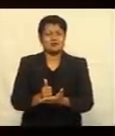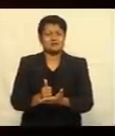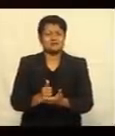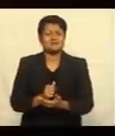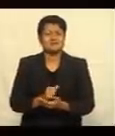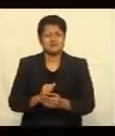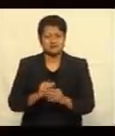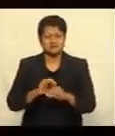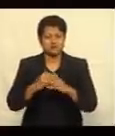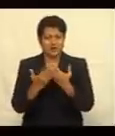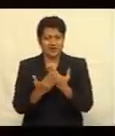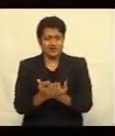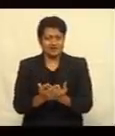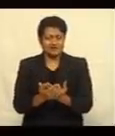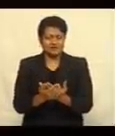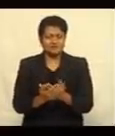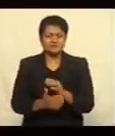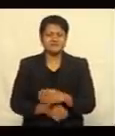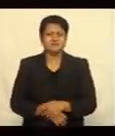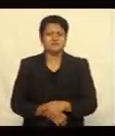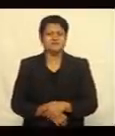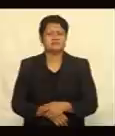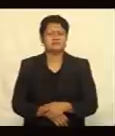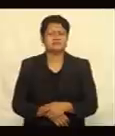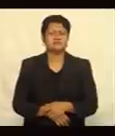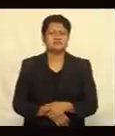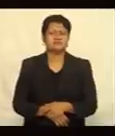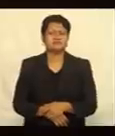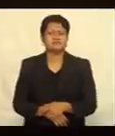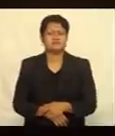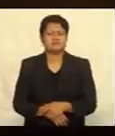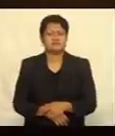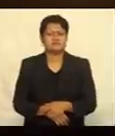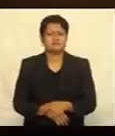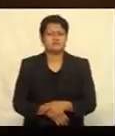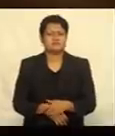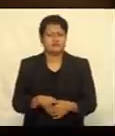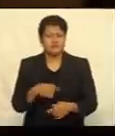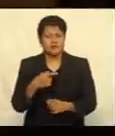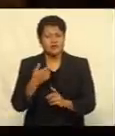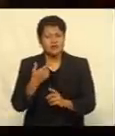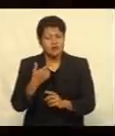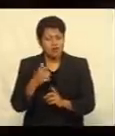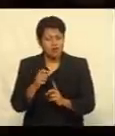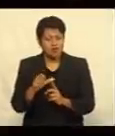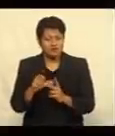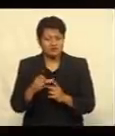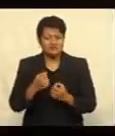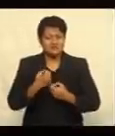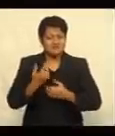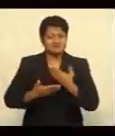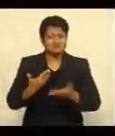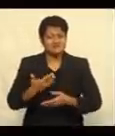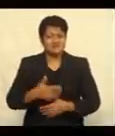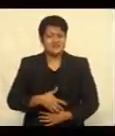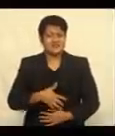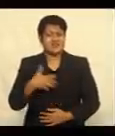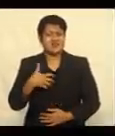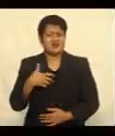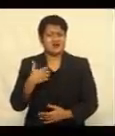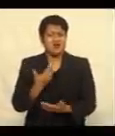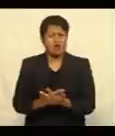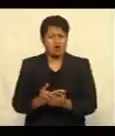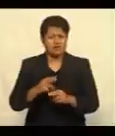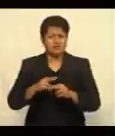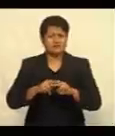otherwise they could be derailing efforts to contain COVID-19. He has also expressed his anger against Fiji Times newspaper